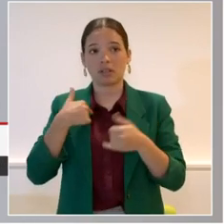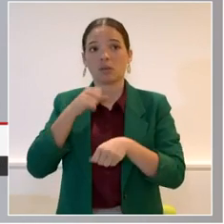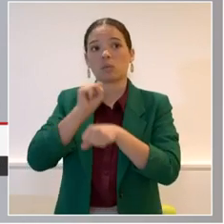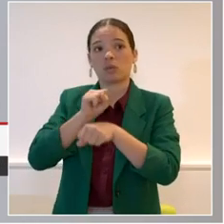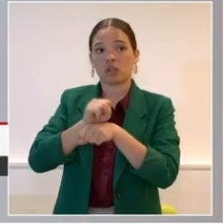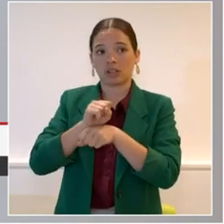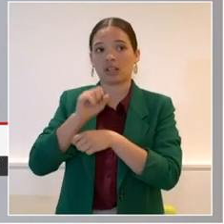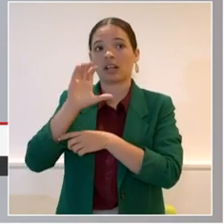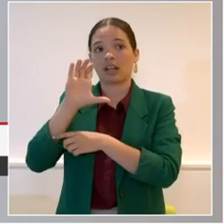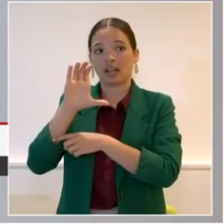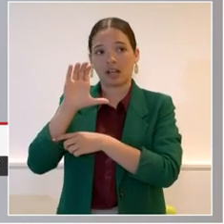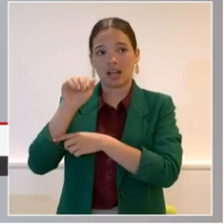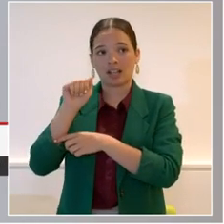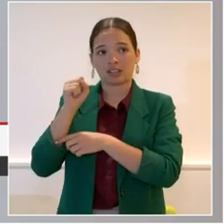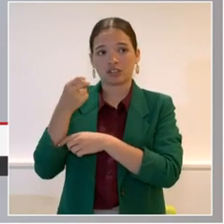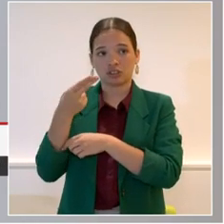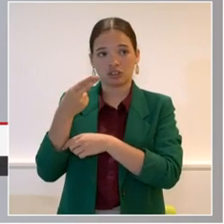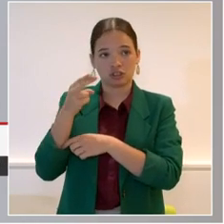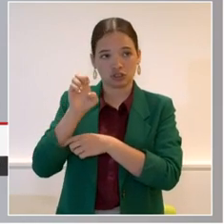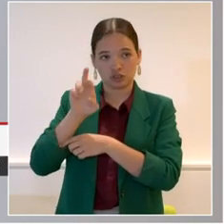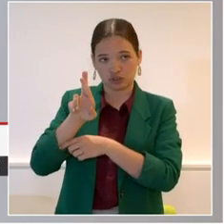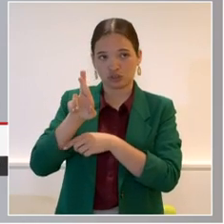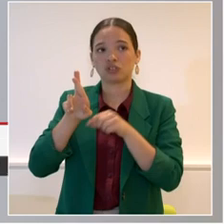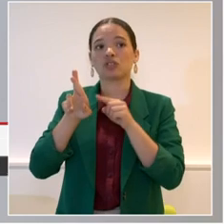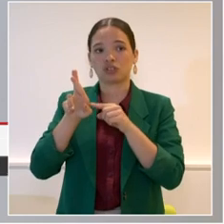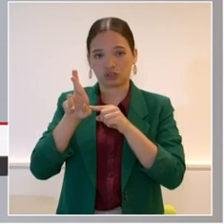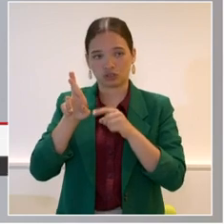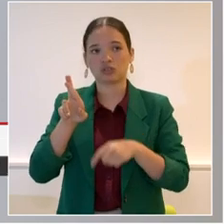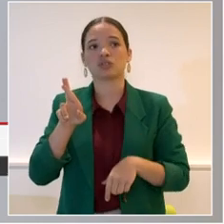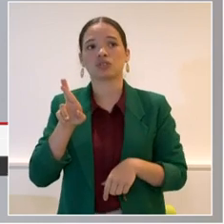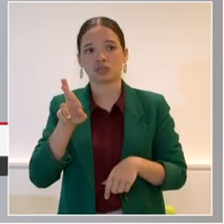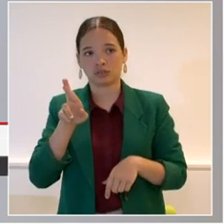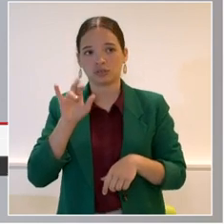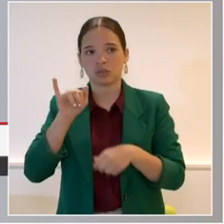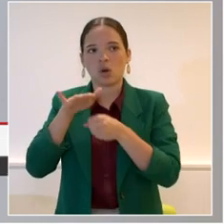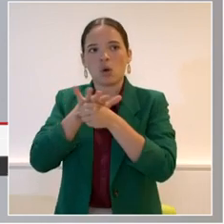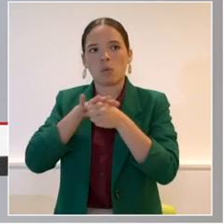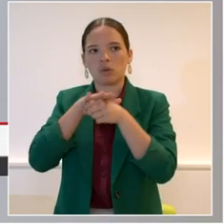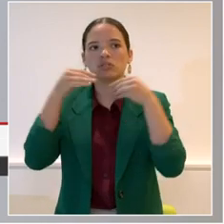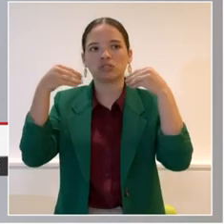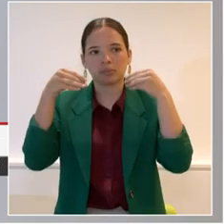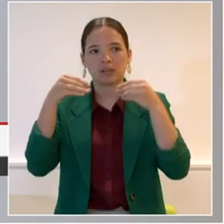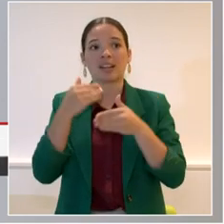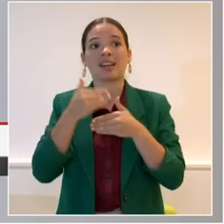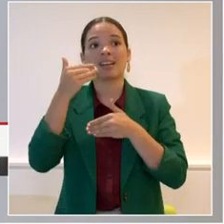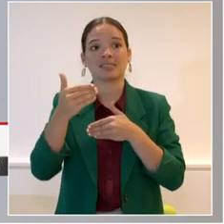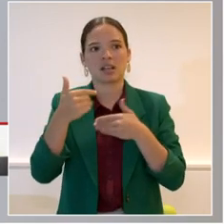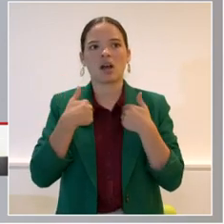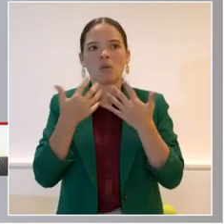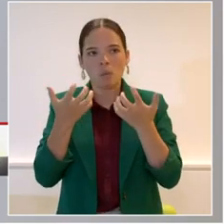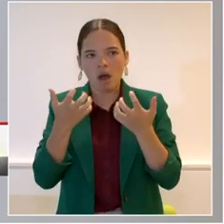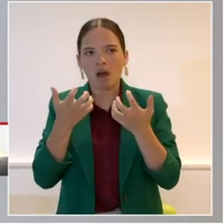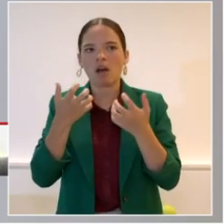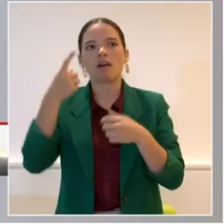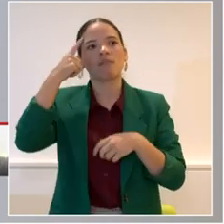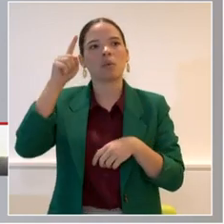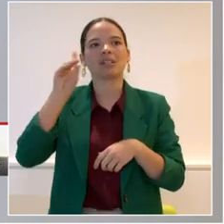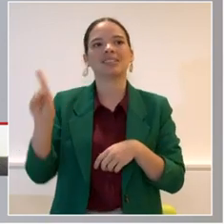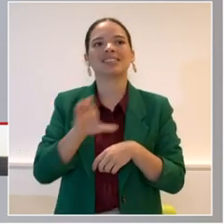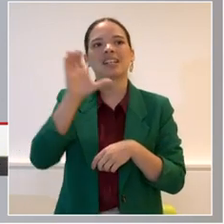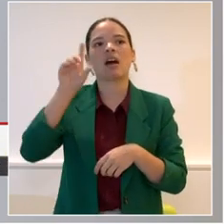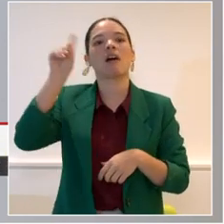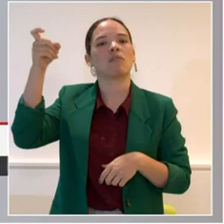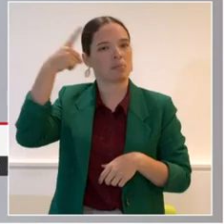local sandwich shop in the district. Next, I want to become a public servant and work for the District of Columbia